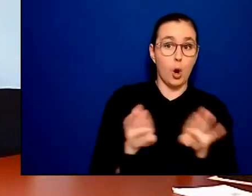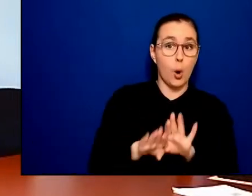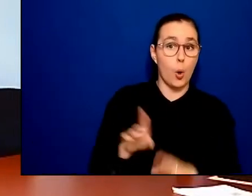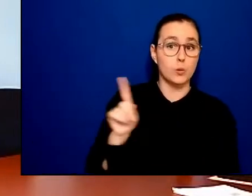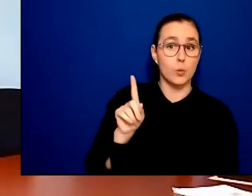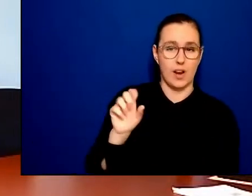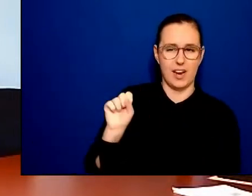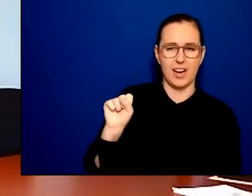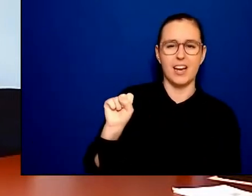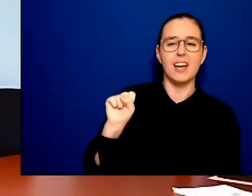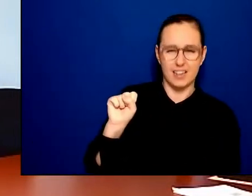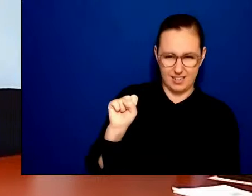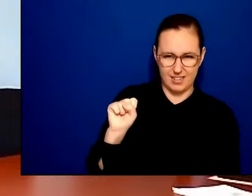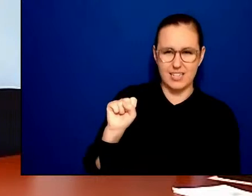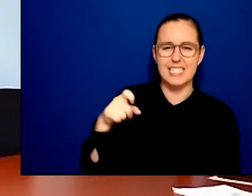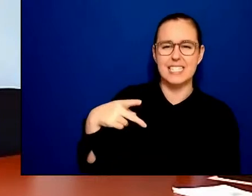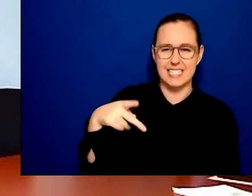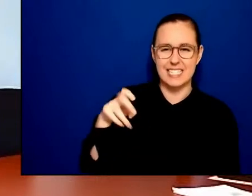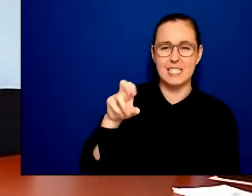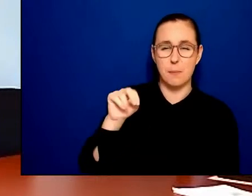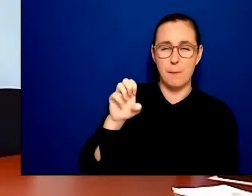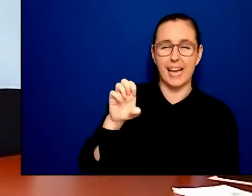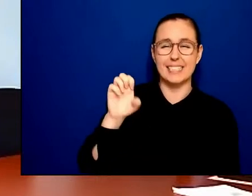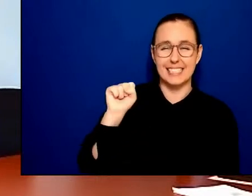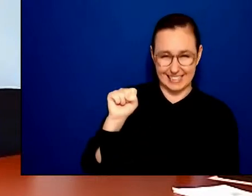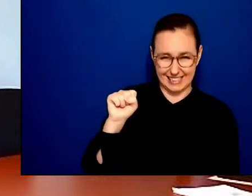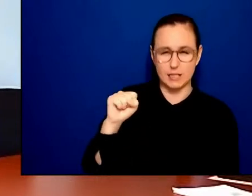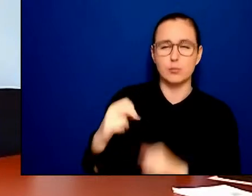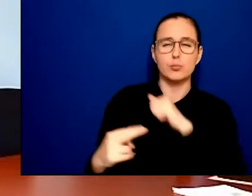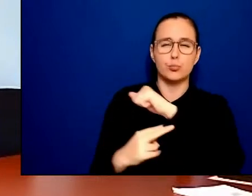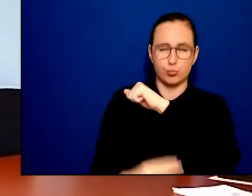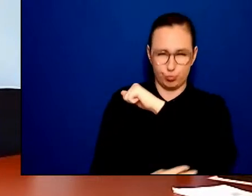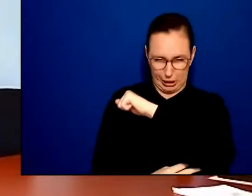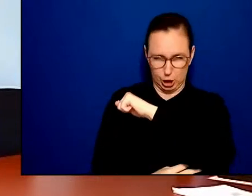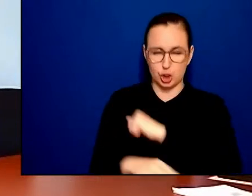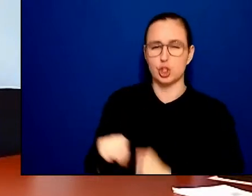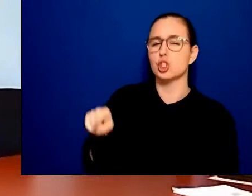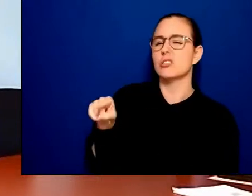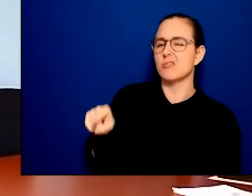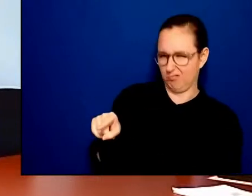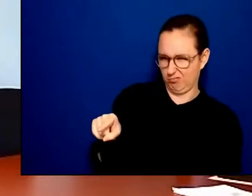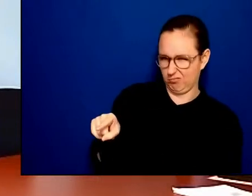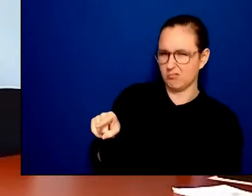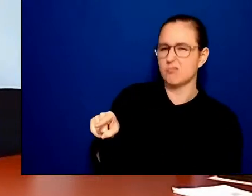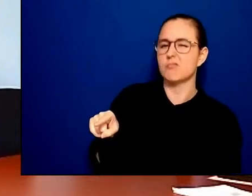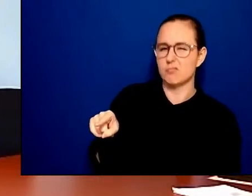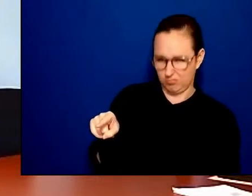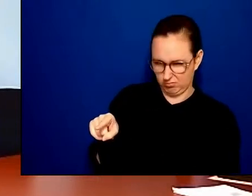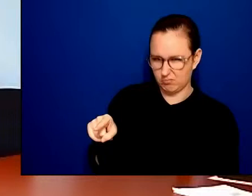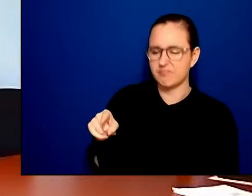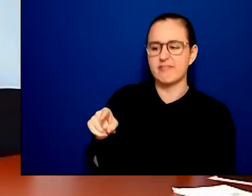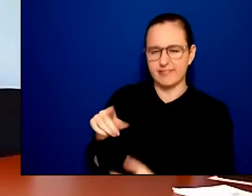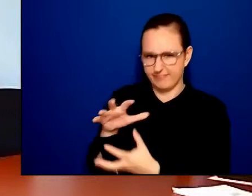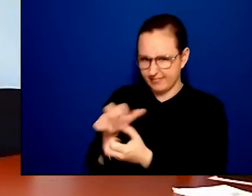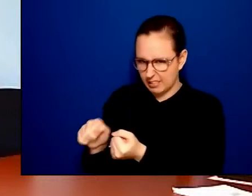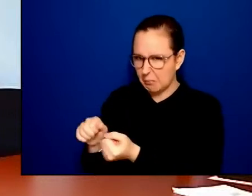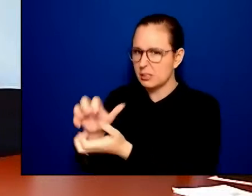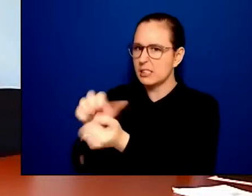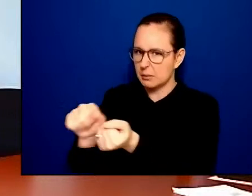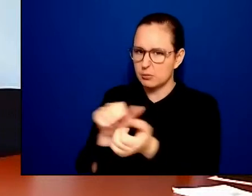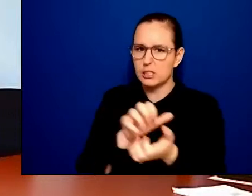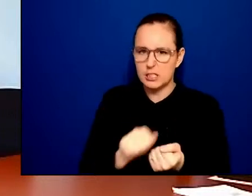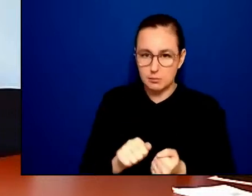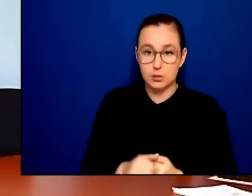and Jackass Mountain, and the Nickman Bridge has experienced considerable damage as well. Moving to Highway 12 between Lytton